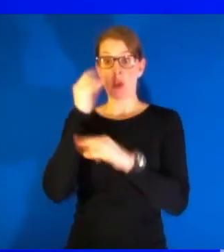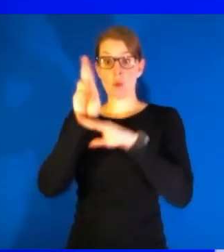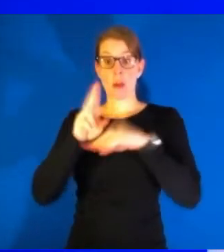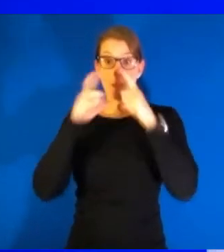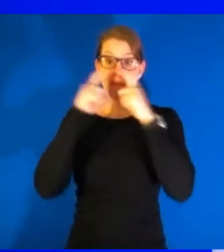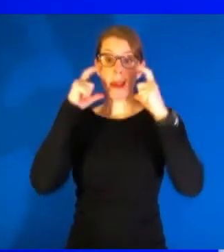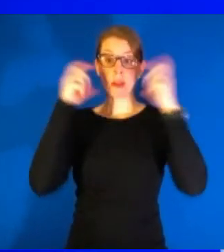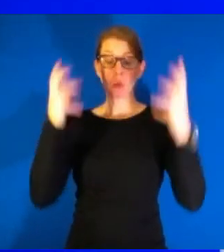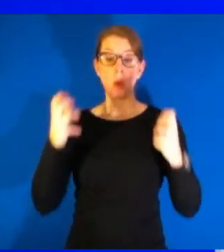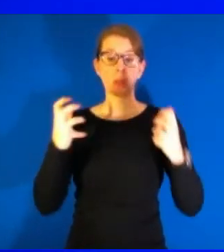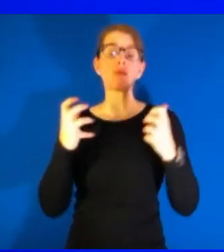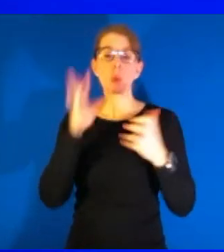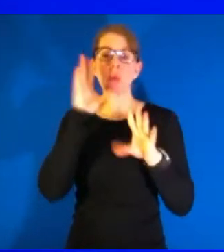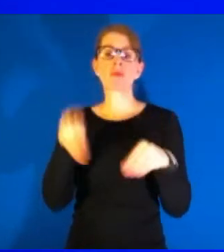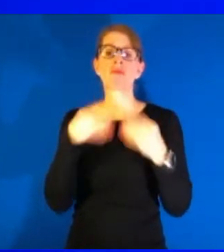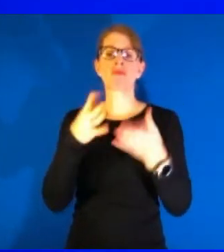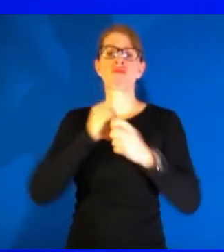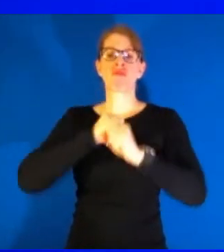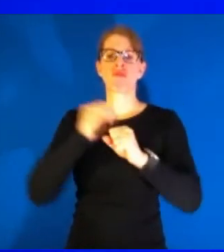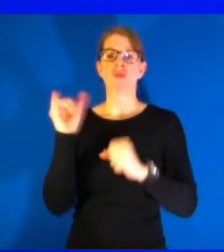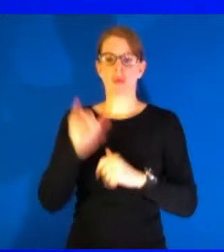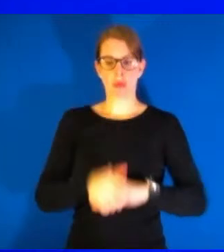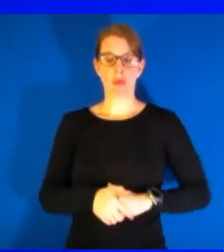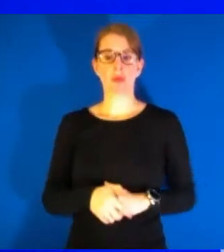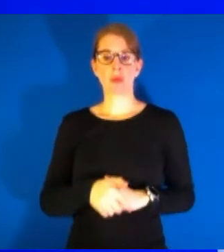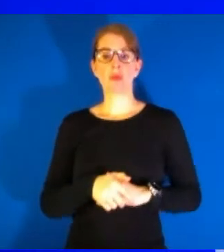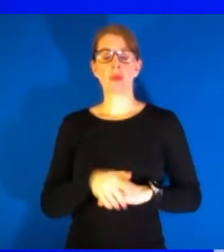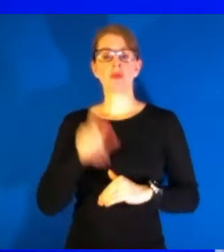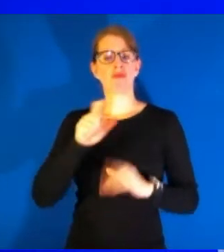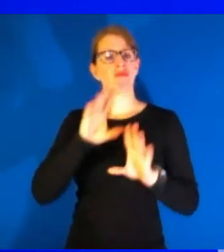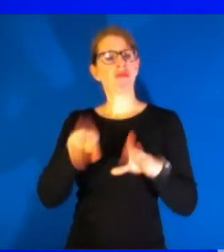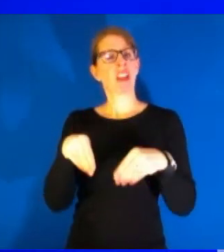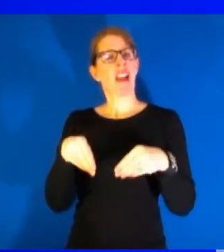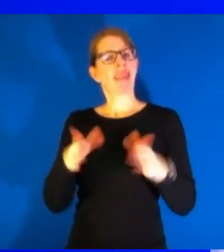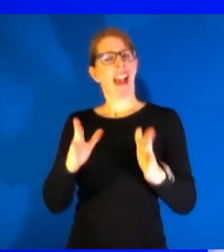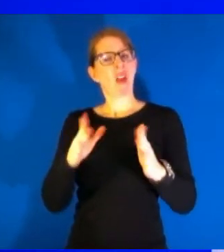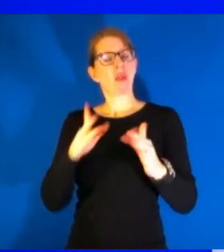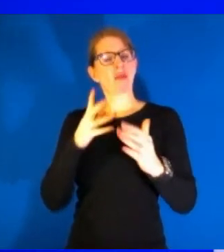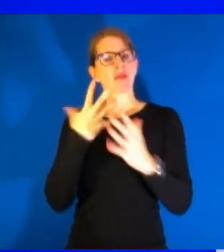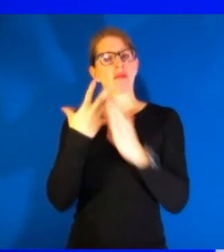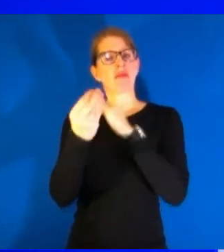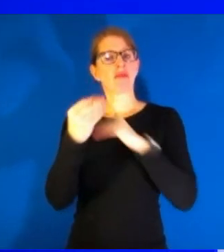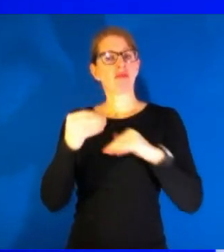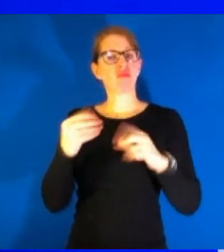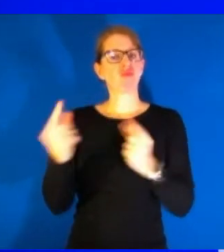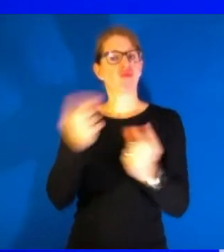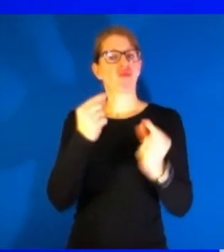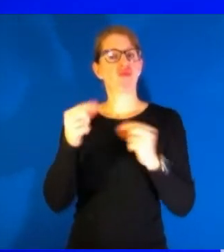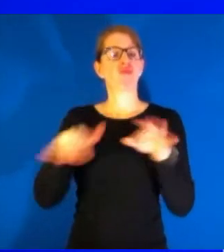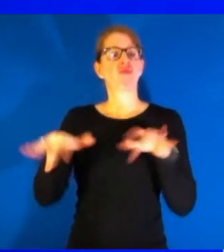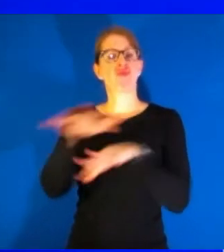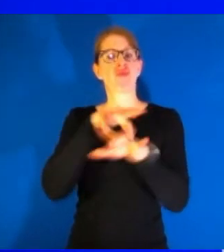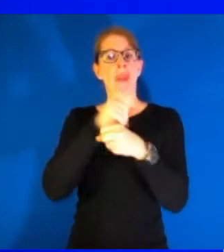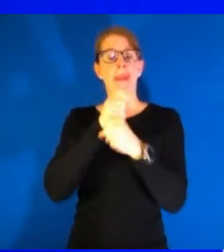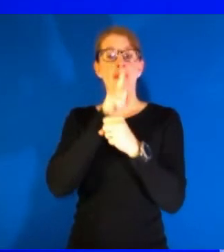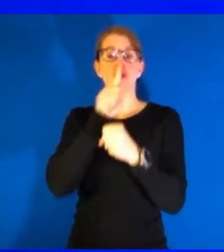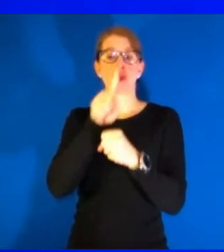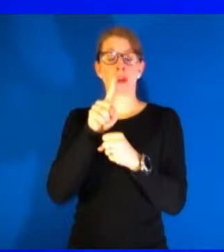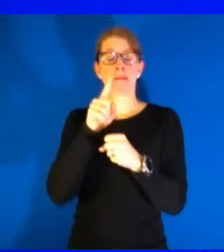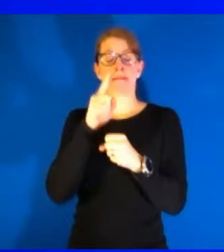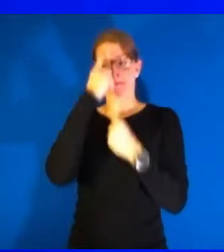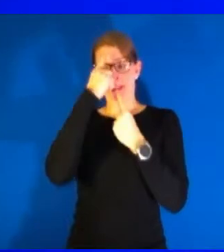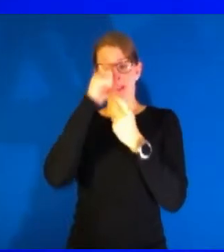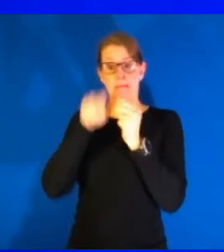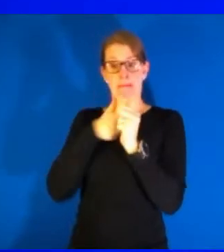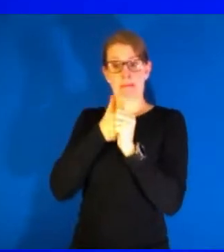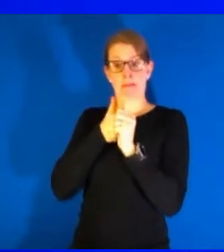well, then you should be allowed to be able to go out and do those things. But just make sure you're doing it in that thoughtful manner and understand all the